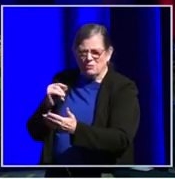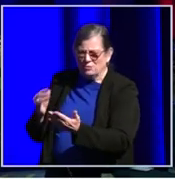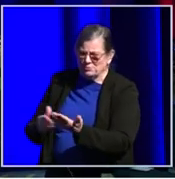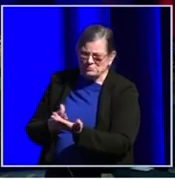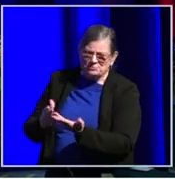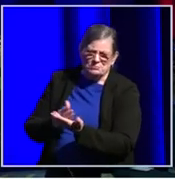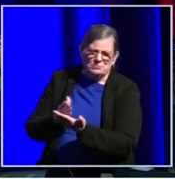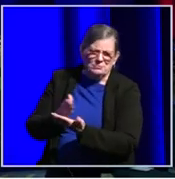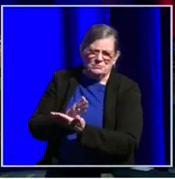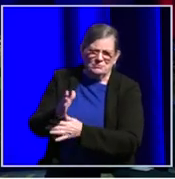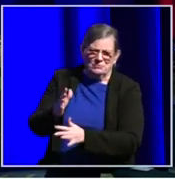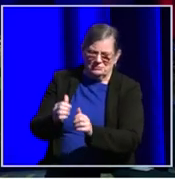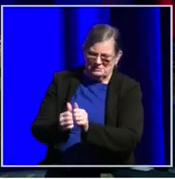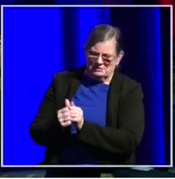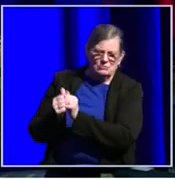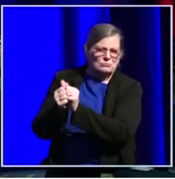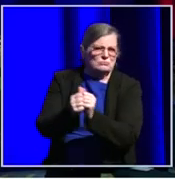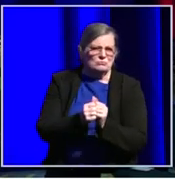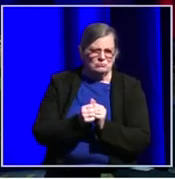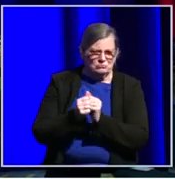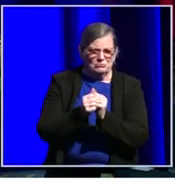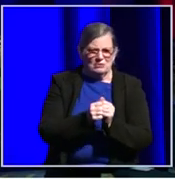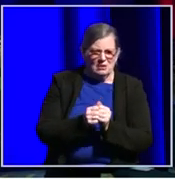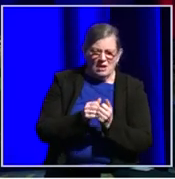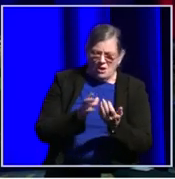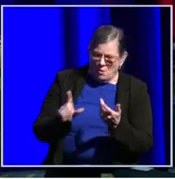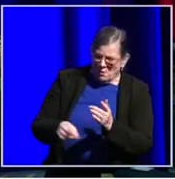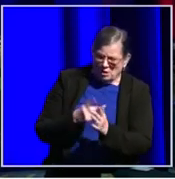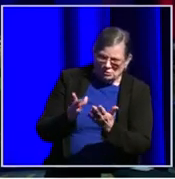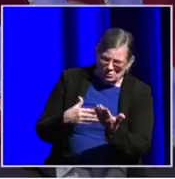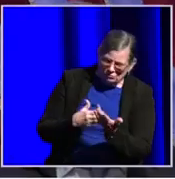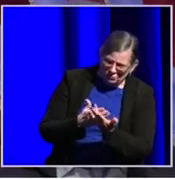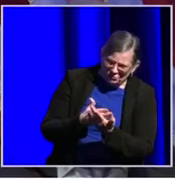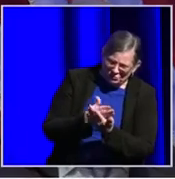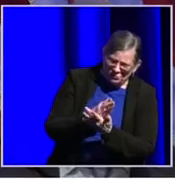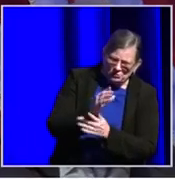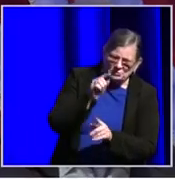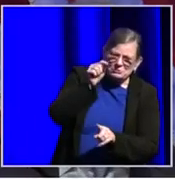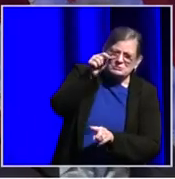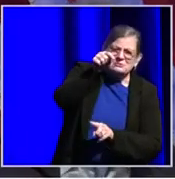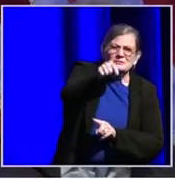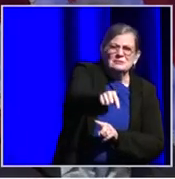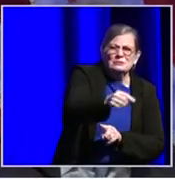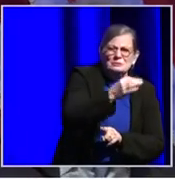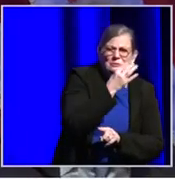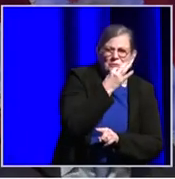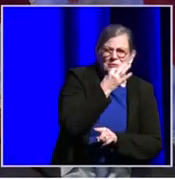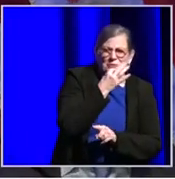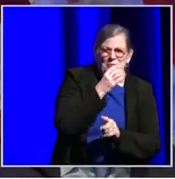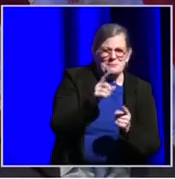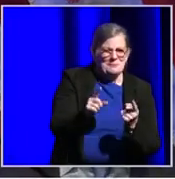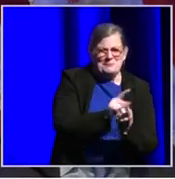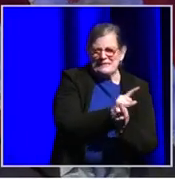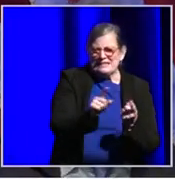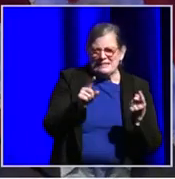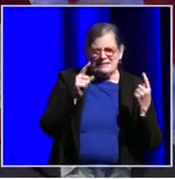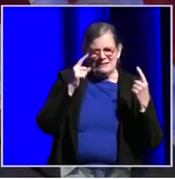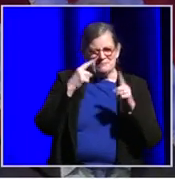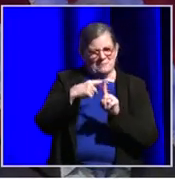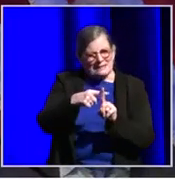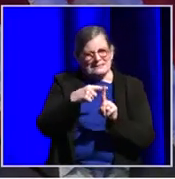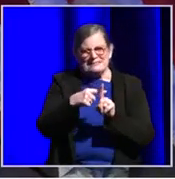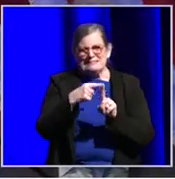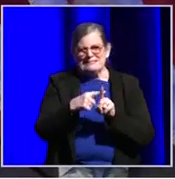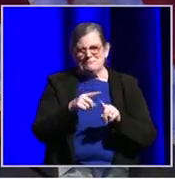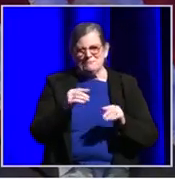And now on the other side, I greet you today with more optimism and more hope for the future